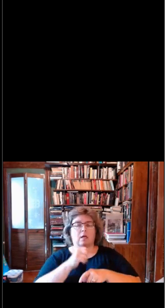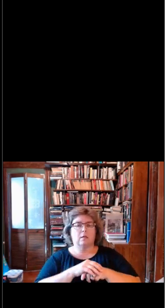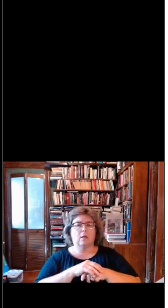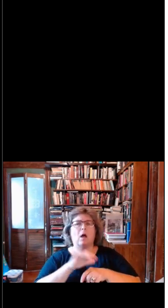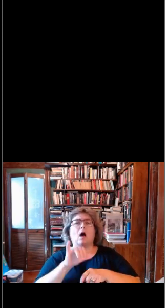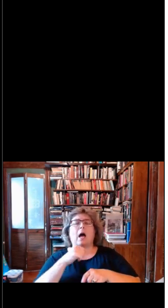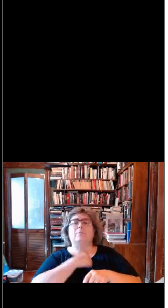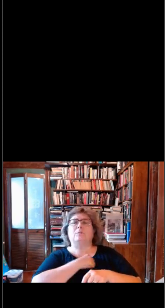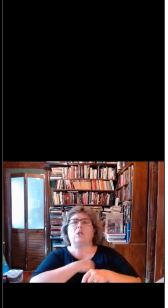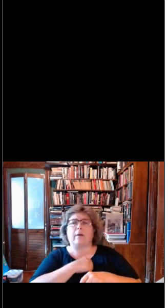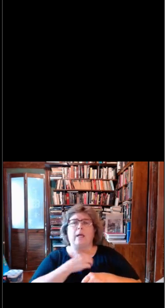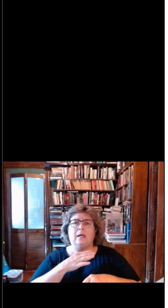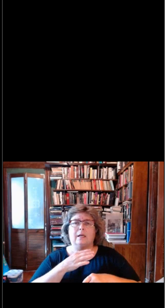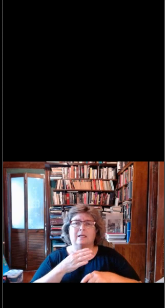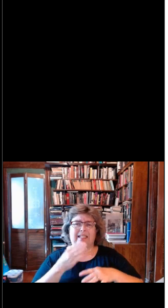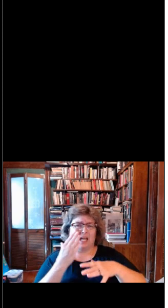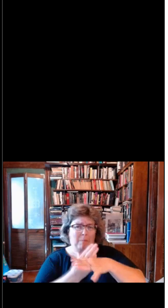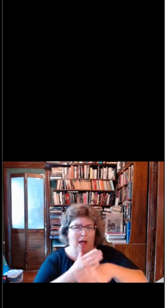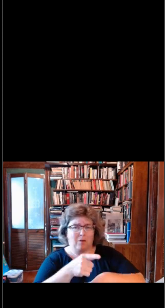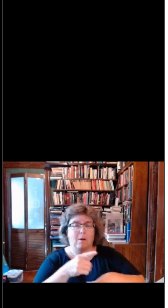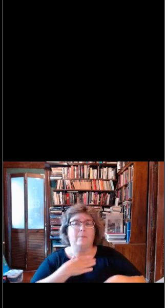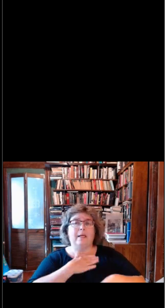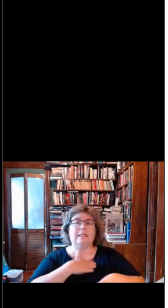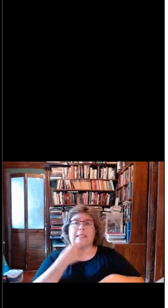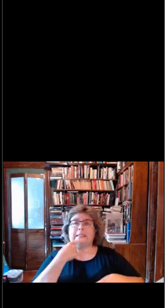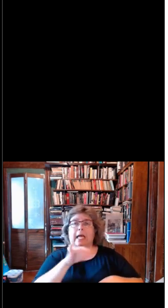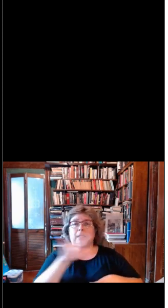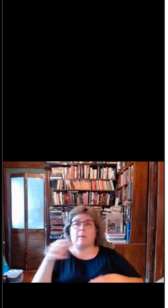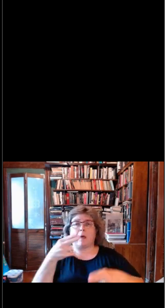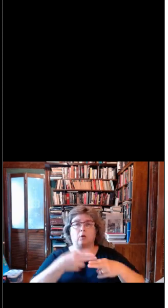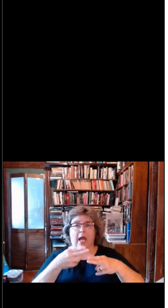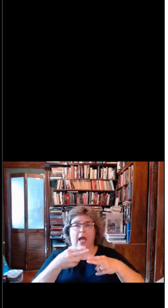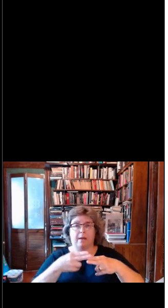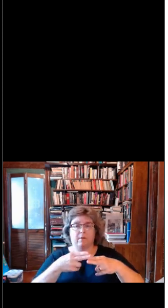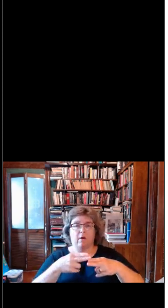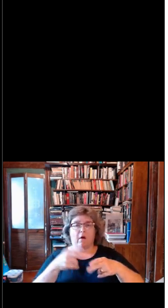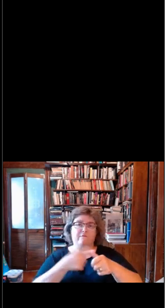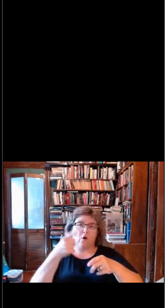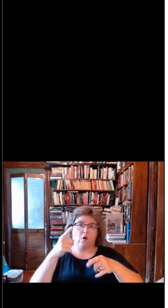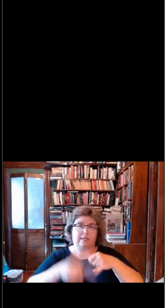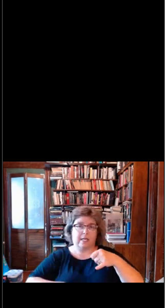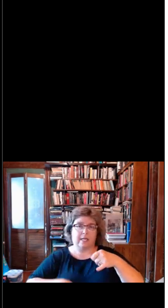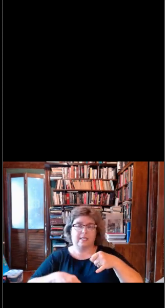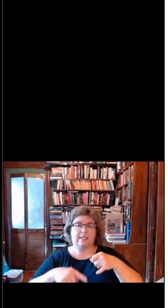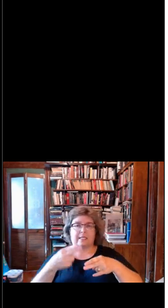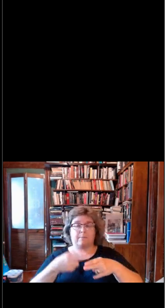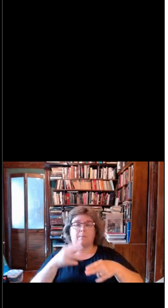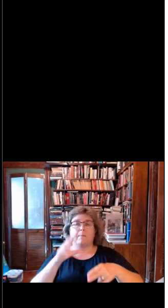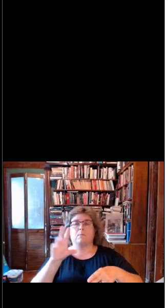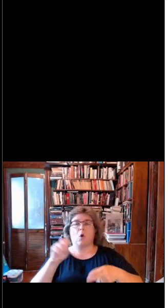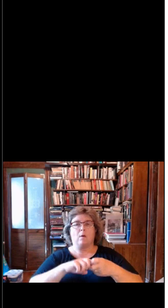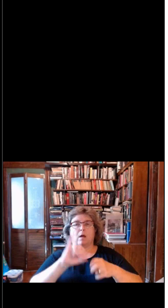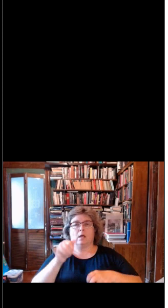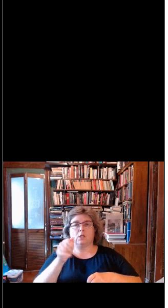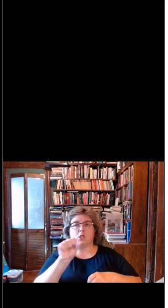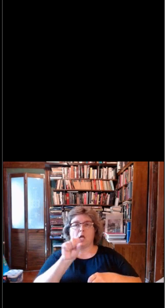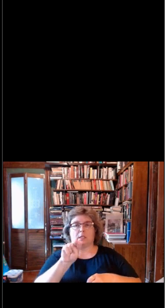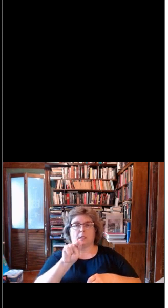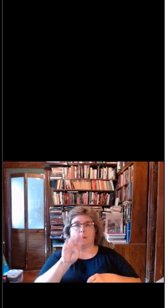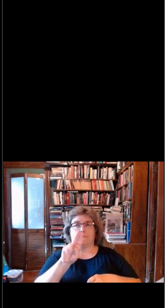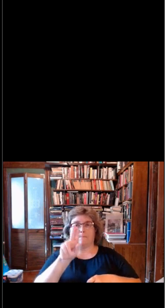I'm sorry to interrupt you. Please say and spell your name, your first and last name. Oh, yeah, no problem. Jason Buck,